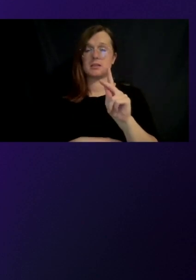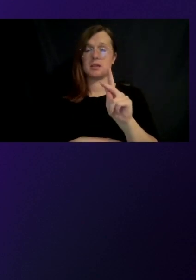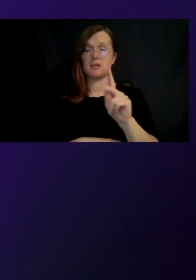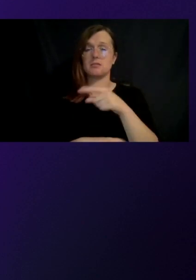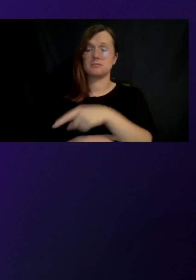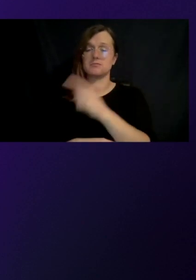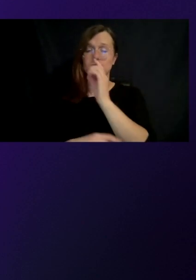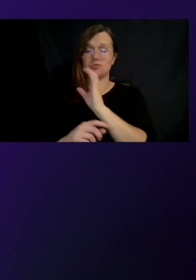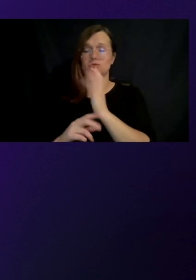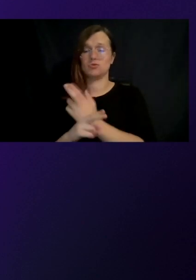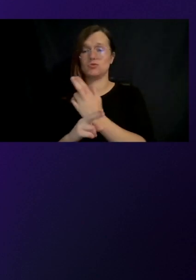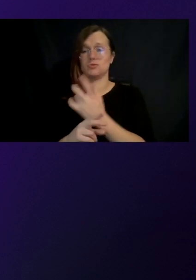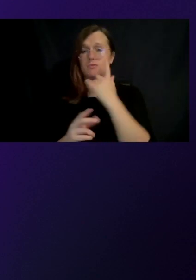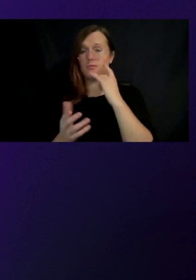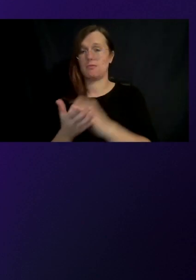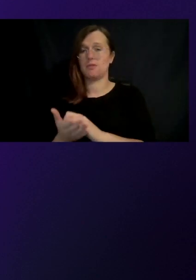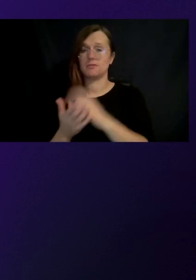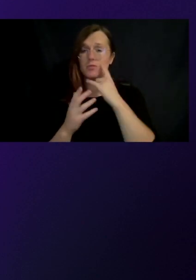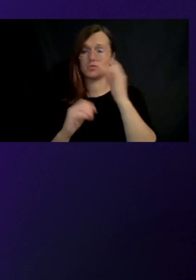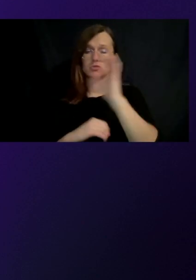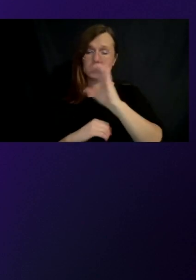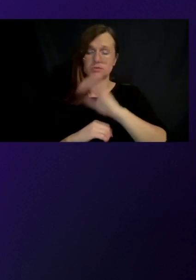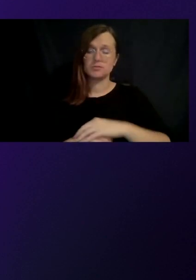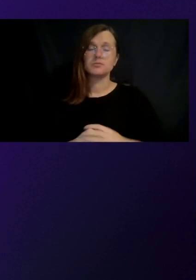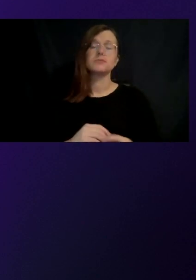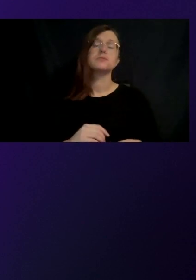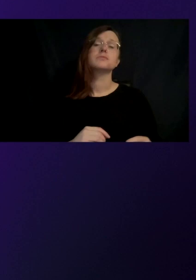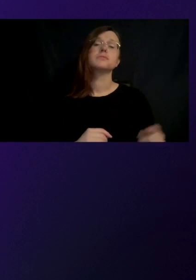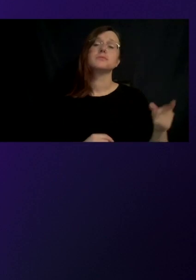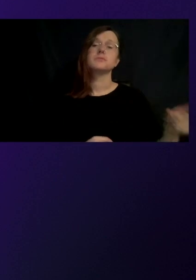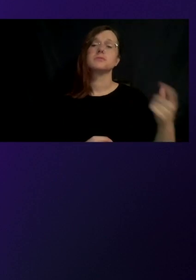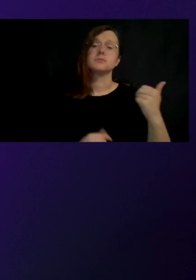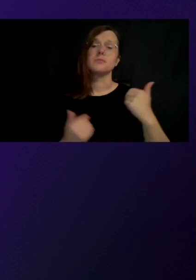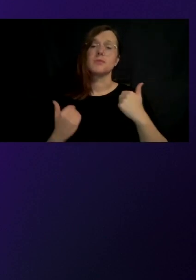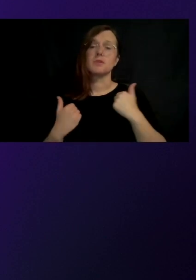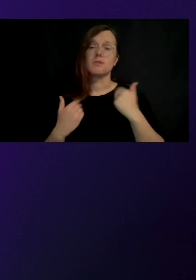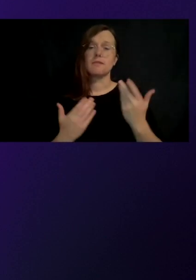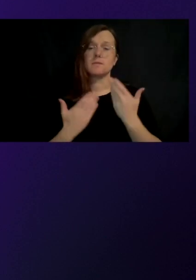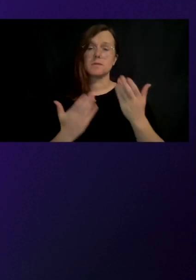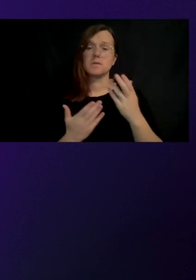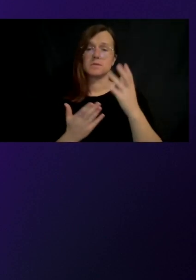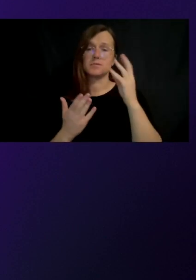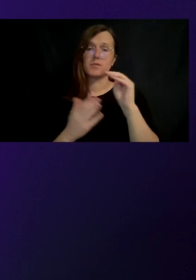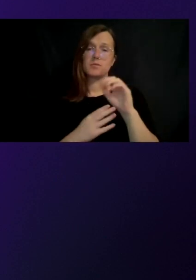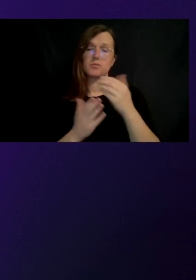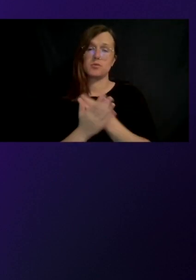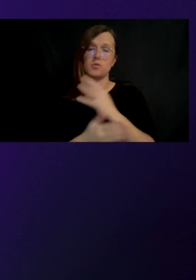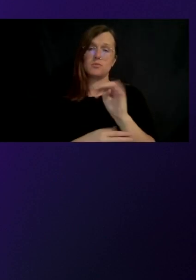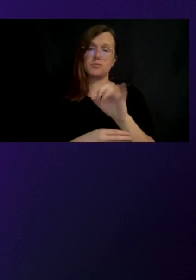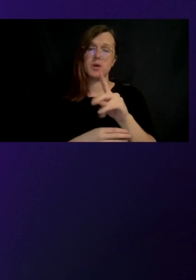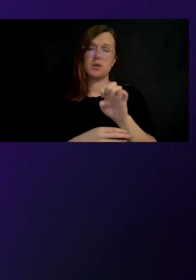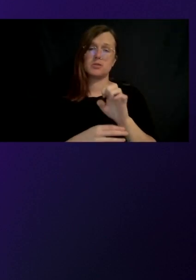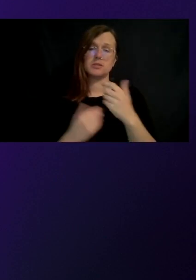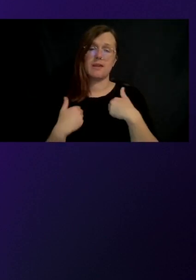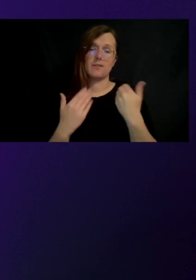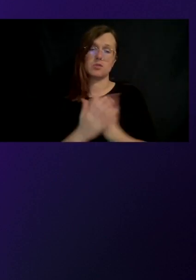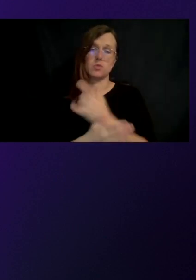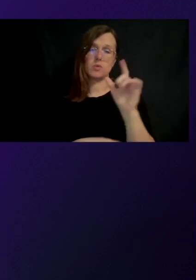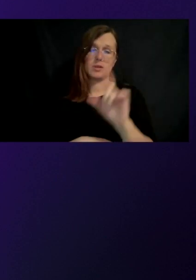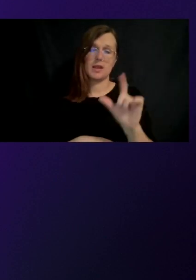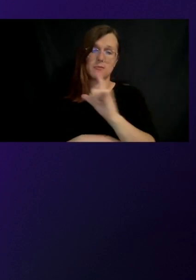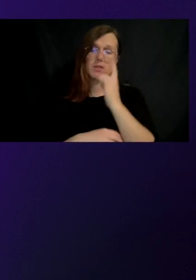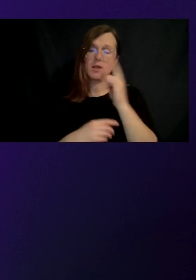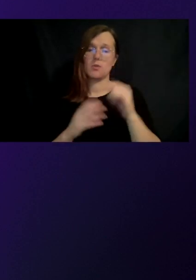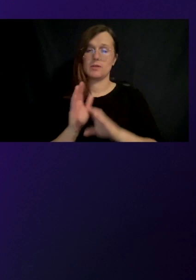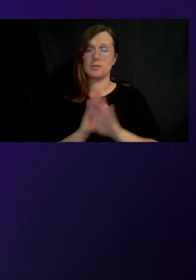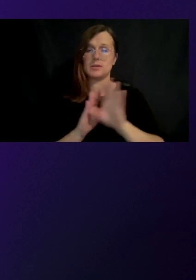Transformers library to train and deploy deep learning models, then we actually recommend checking out a new library that we've been developing in conjunction with Hugging